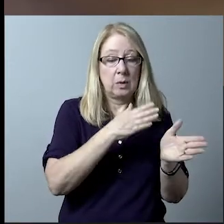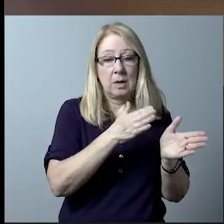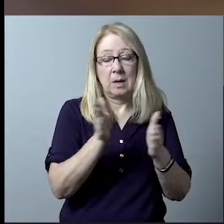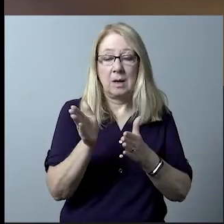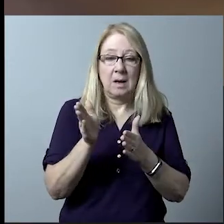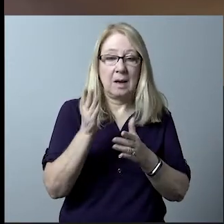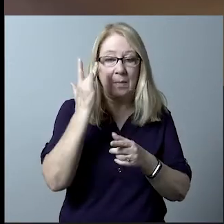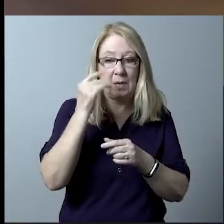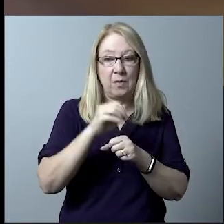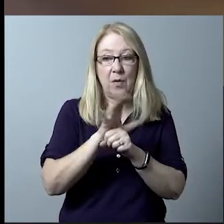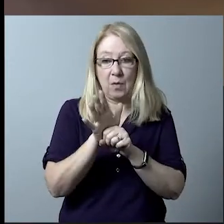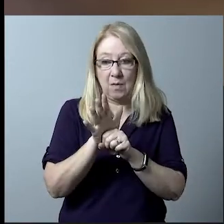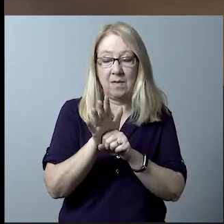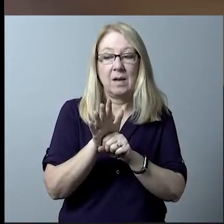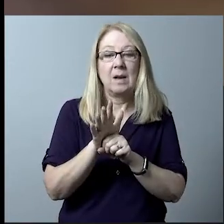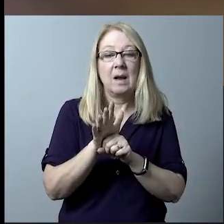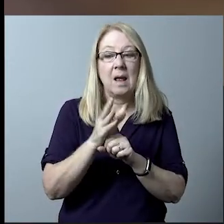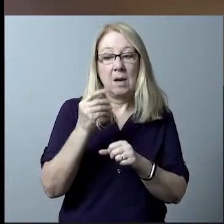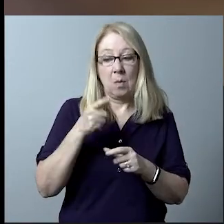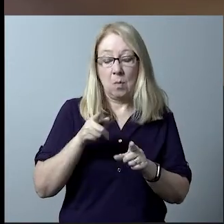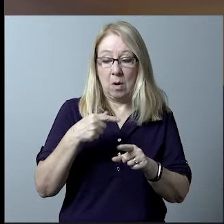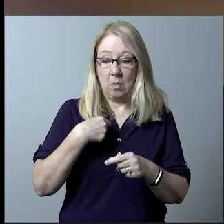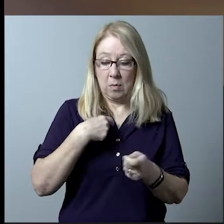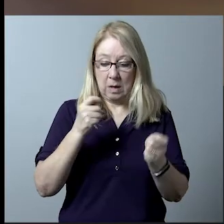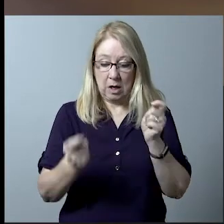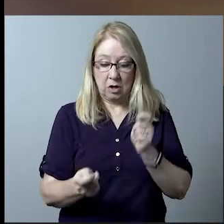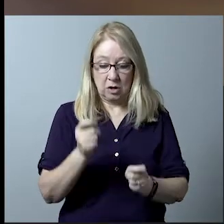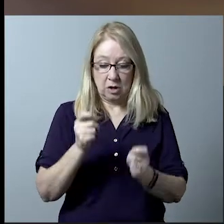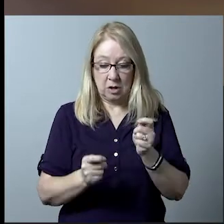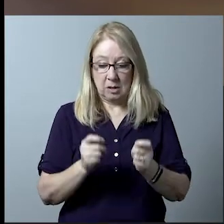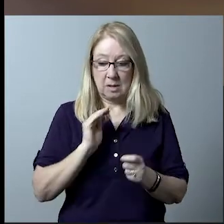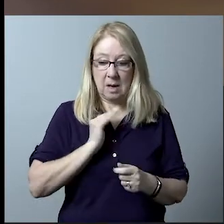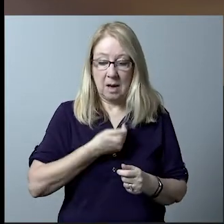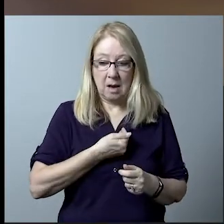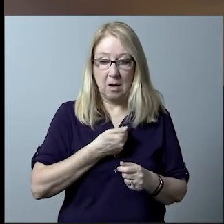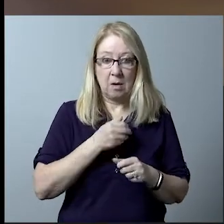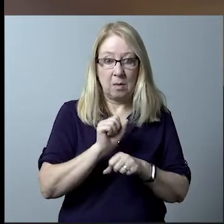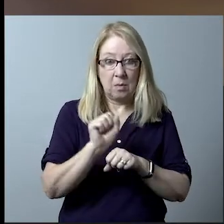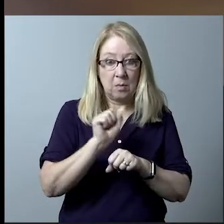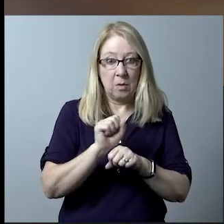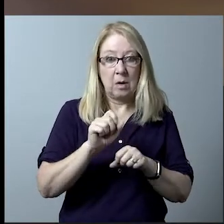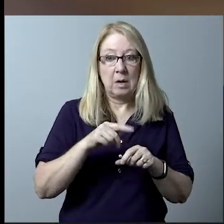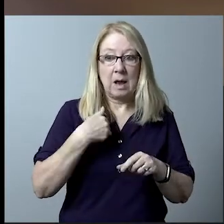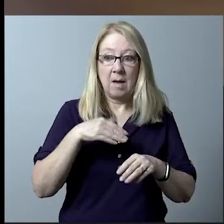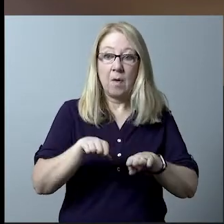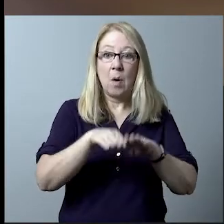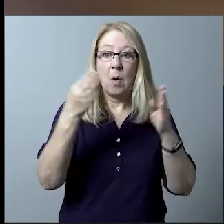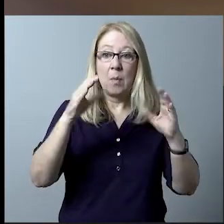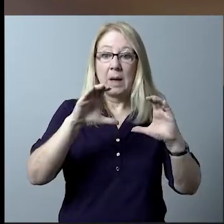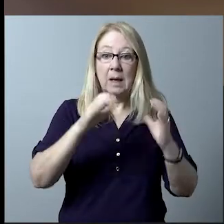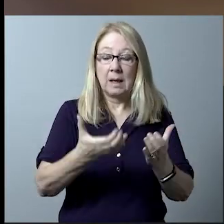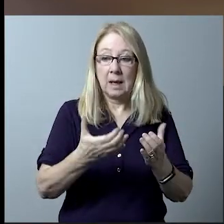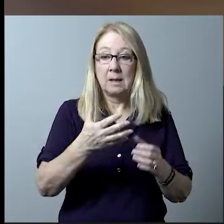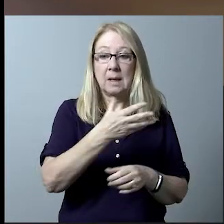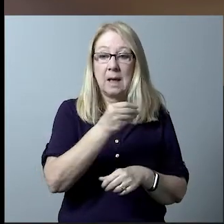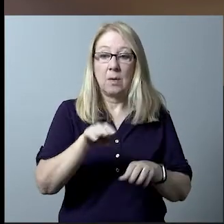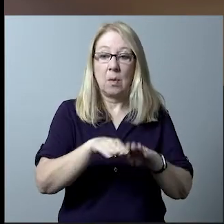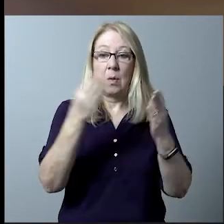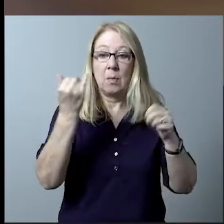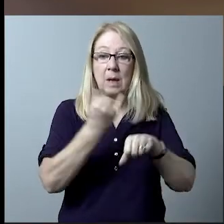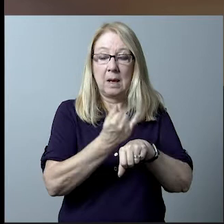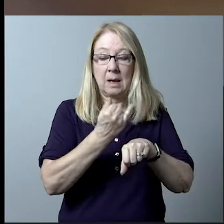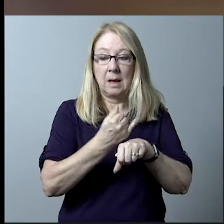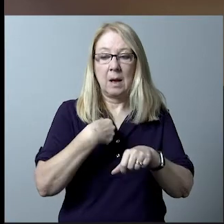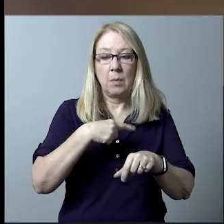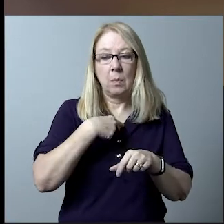Staff Association have shifted some due to COVID-19. And while we are adjusting and focusing our efforts on maintaining a safe and open campus, we